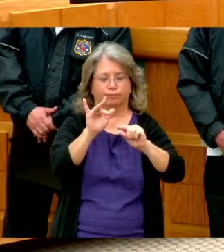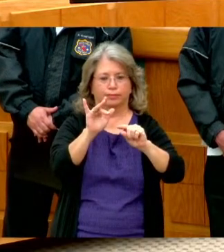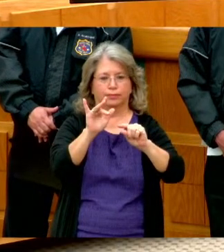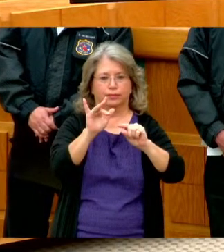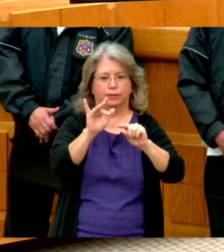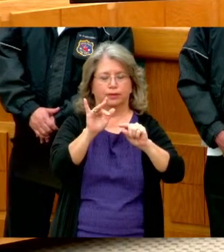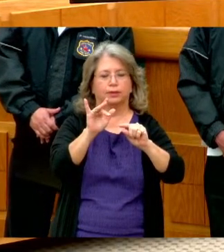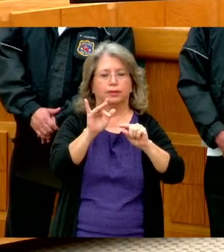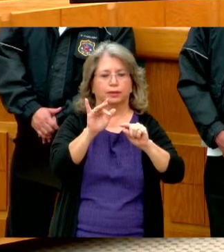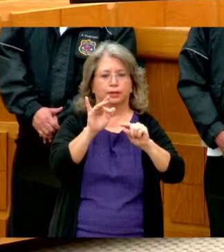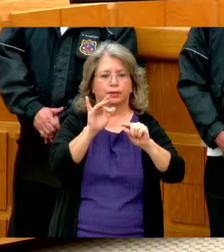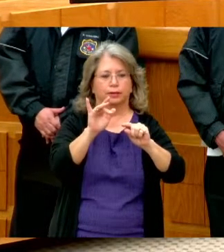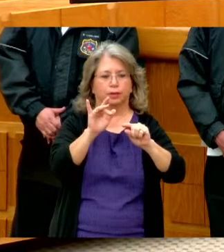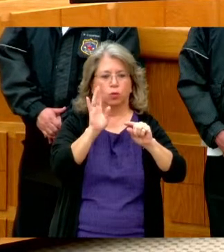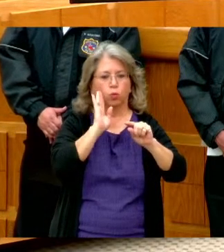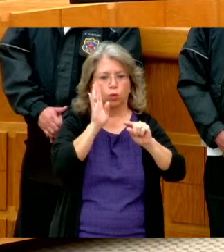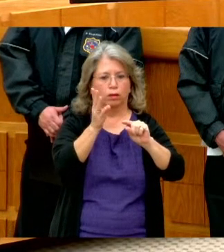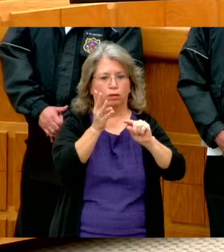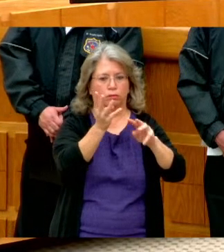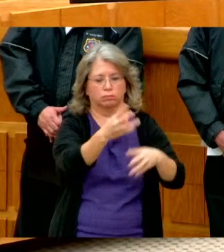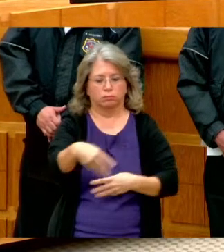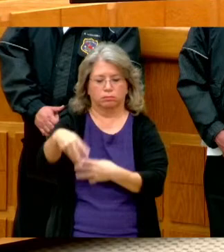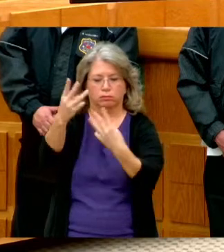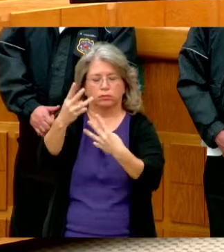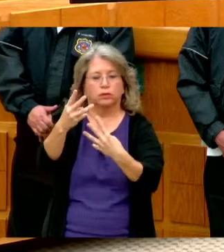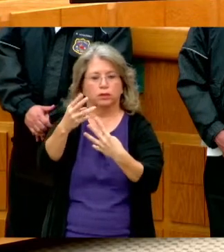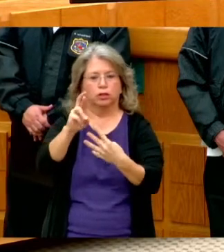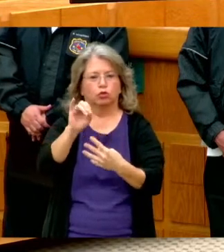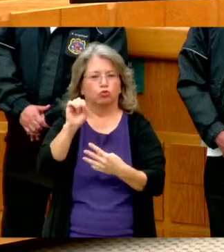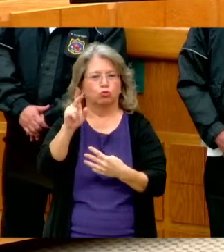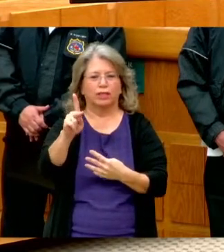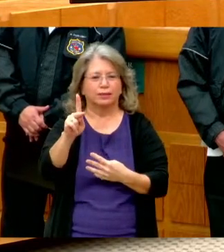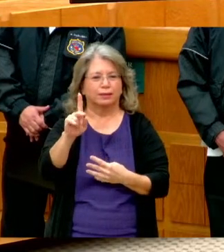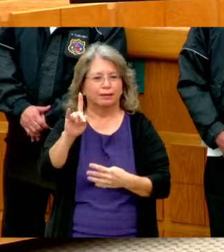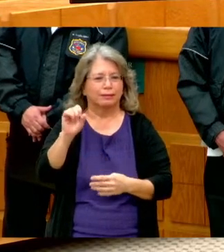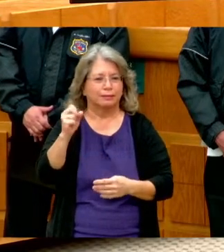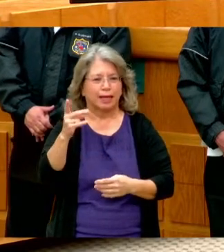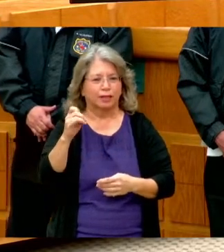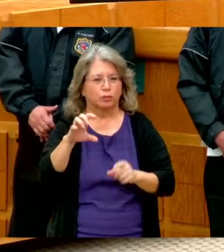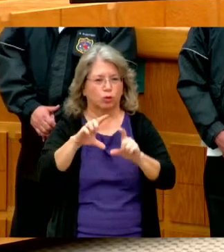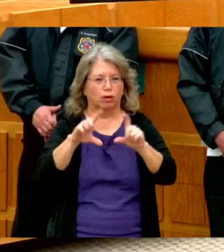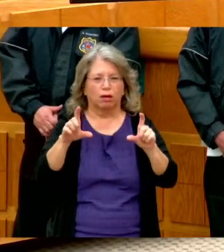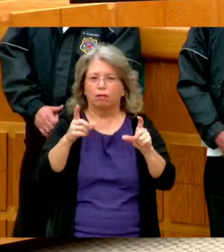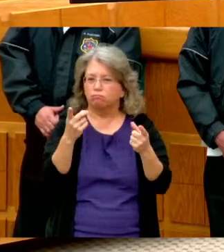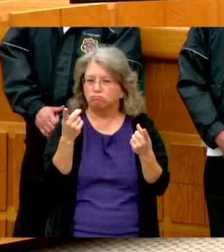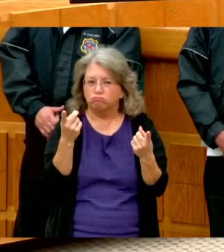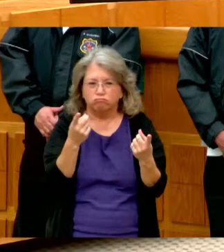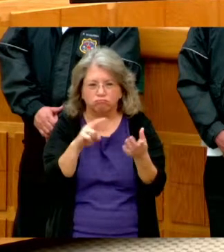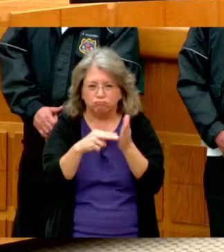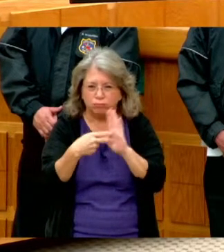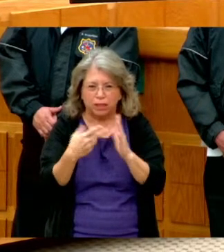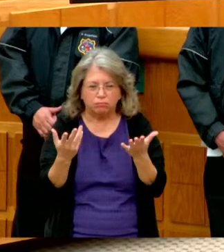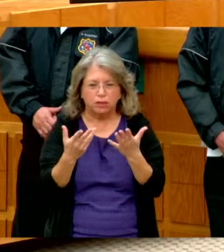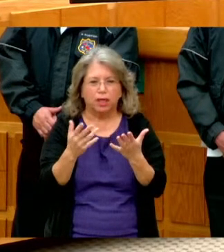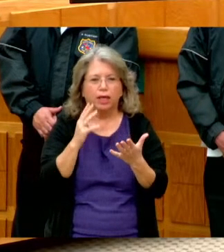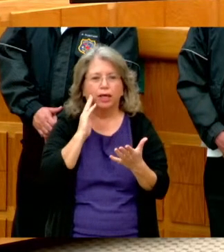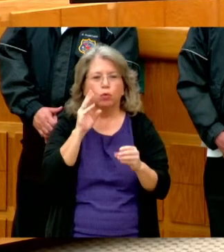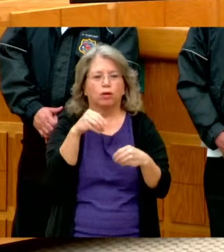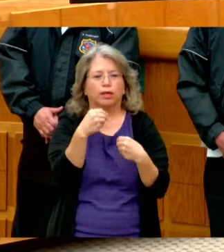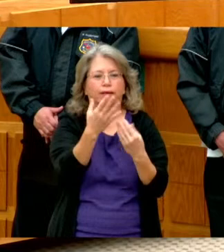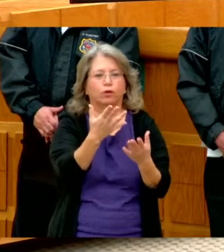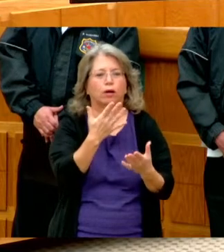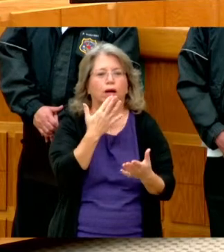you will be able to access the risk dashboard. What is that going to do for you? It's going to give you a color code for your day.